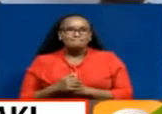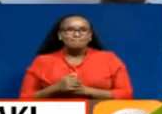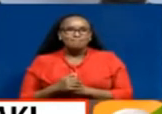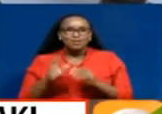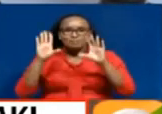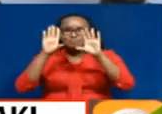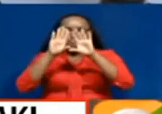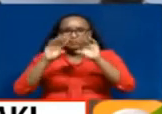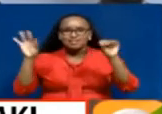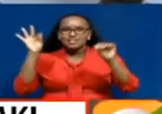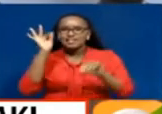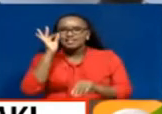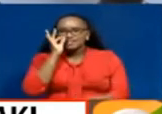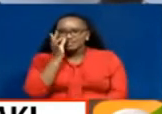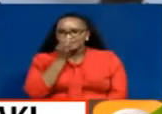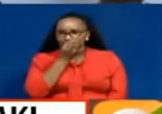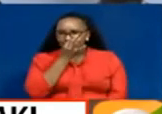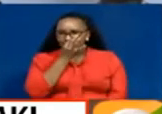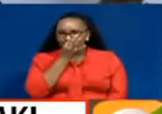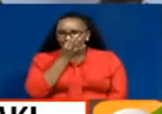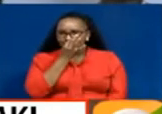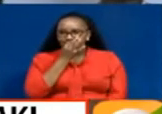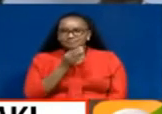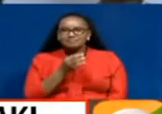President Kenyatta